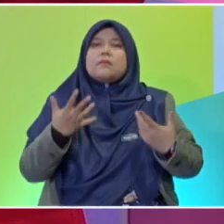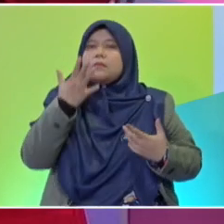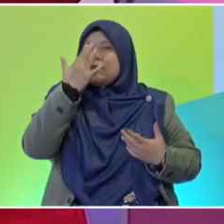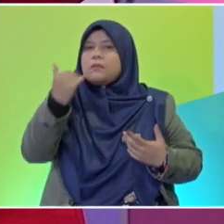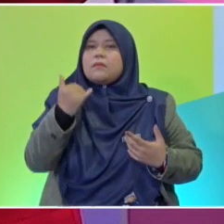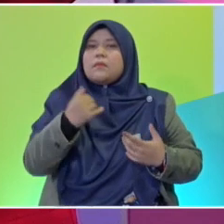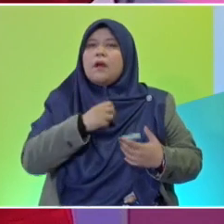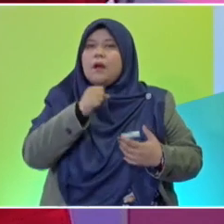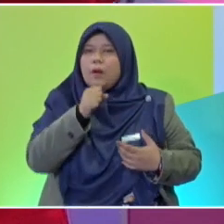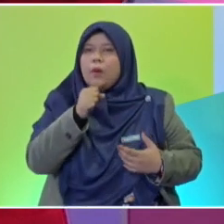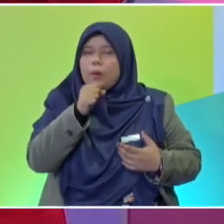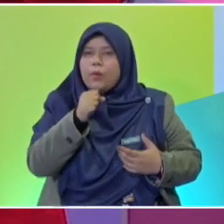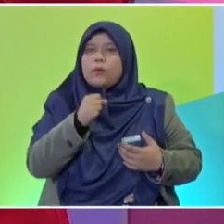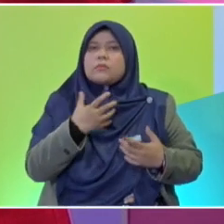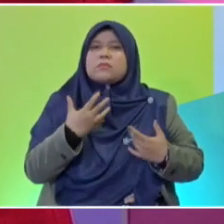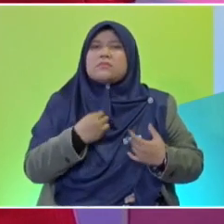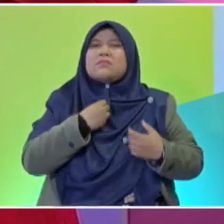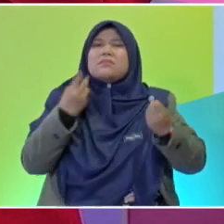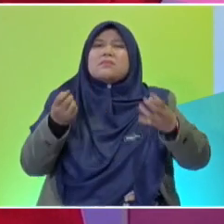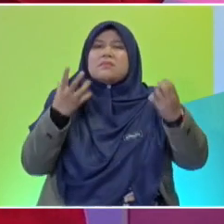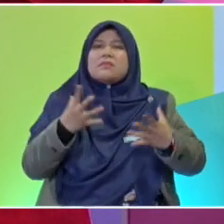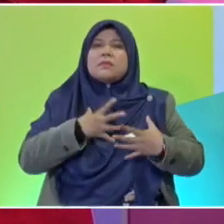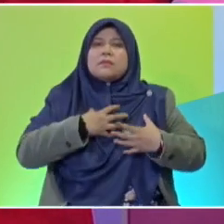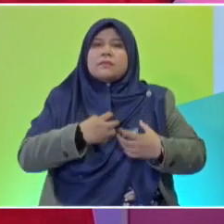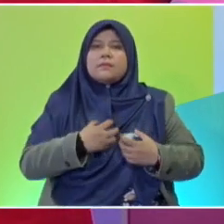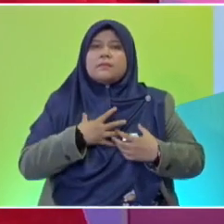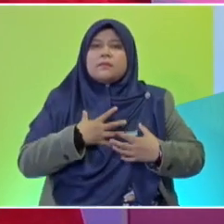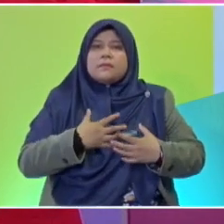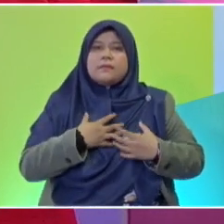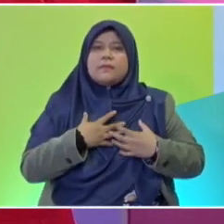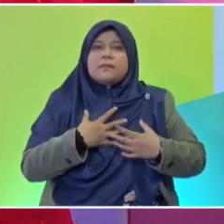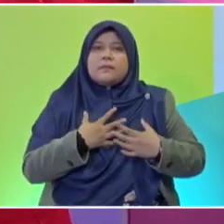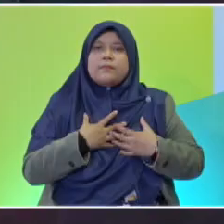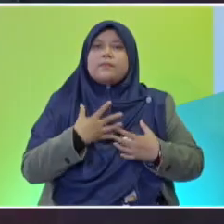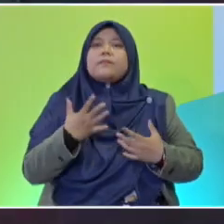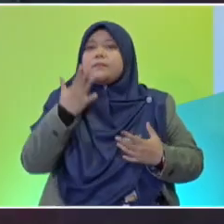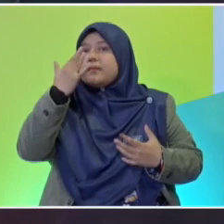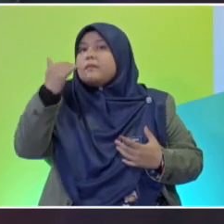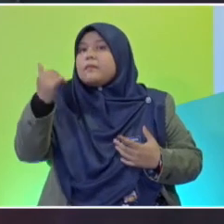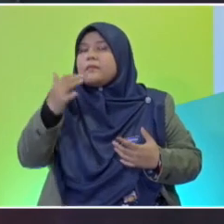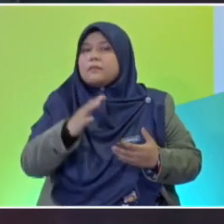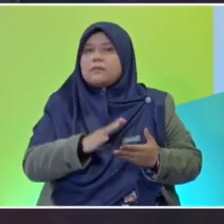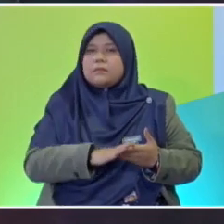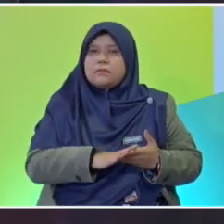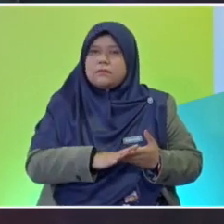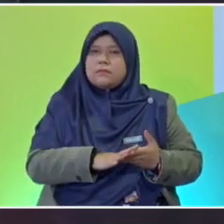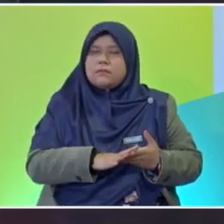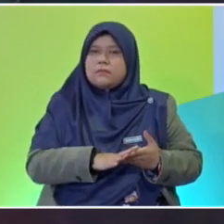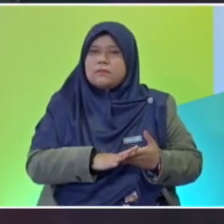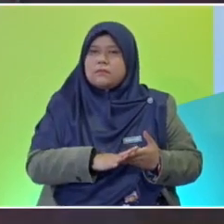that non-stop and also why, Chris? Is it